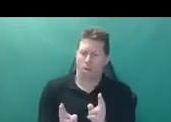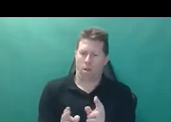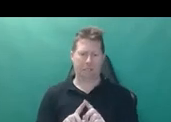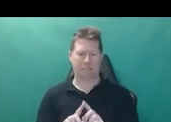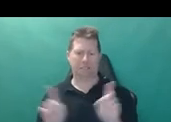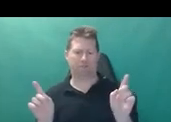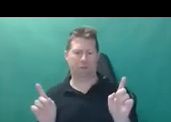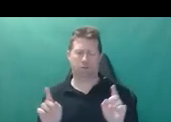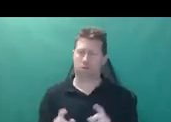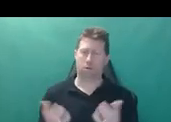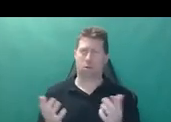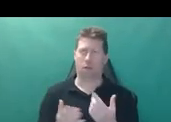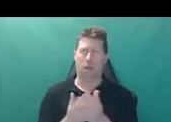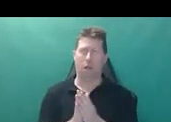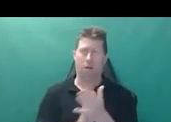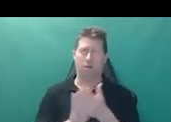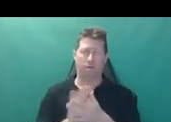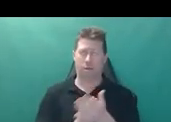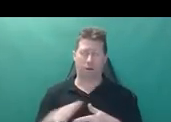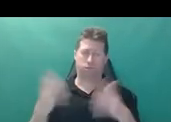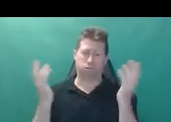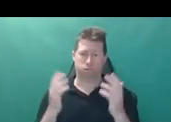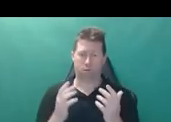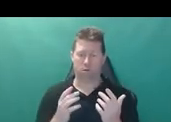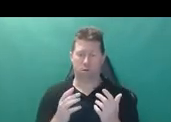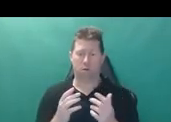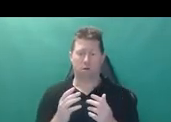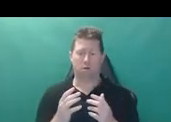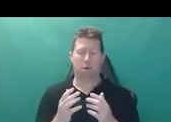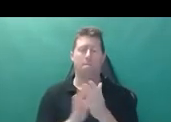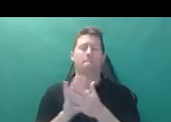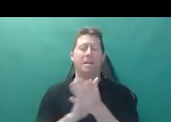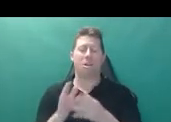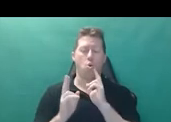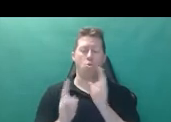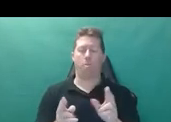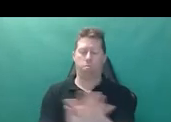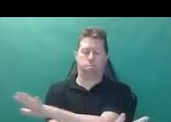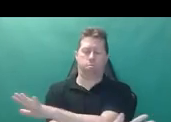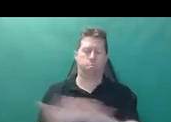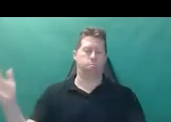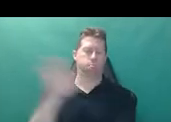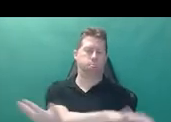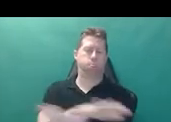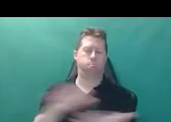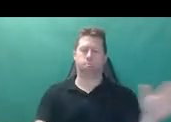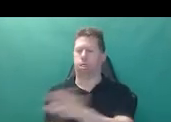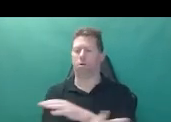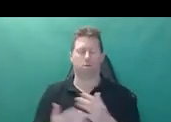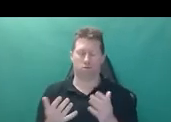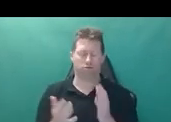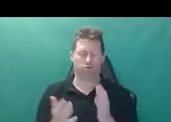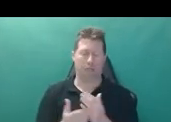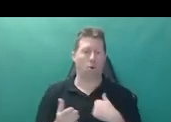whatever that is defined these days because normal is defined as very blurred. You would have heard that catchphrase of what is normal these days. We